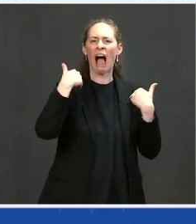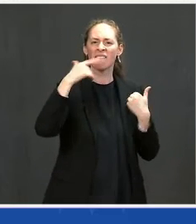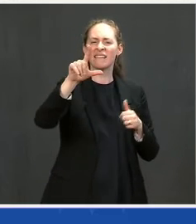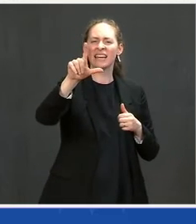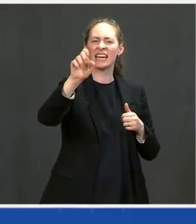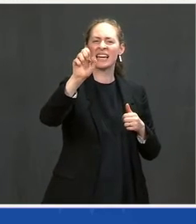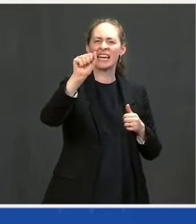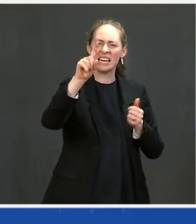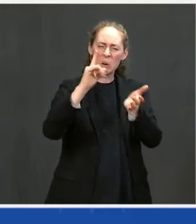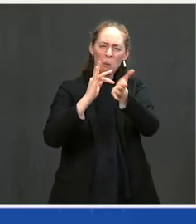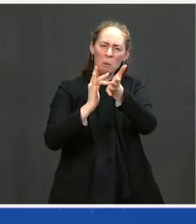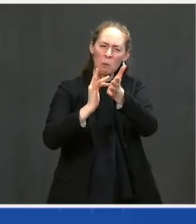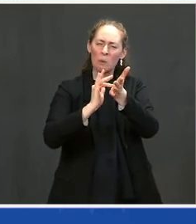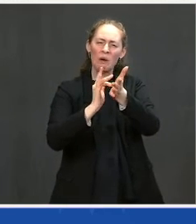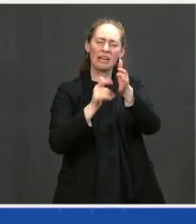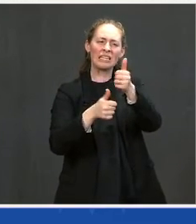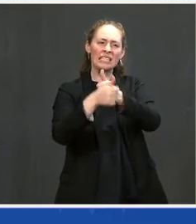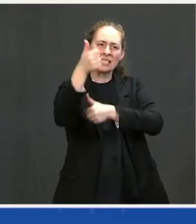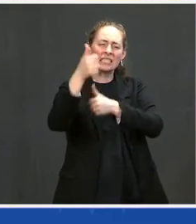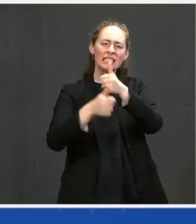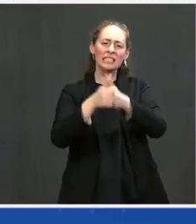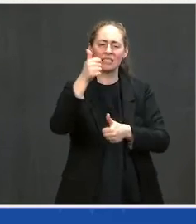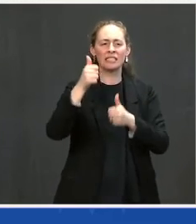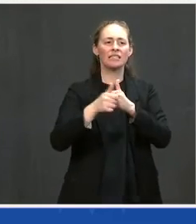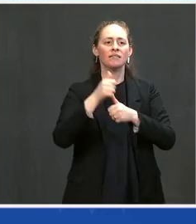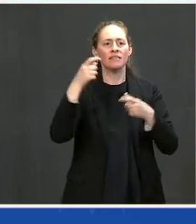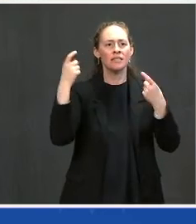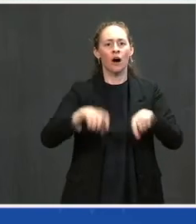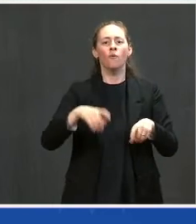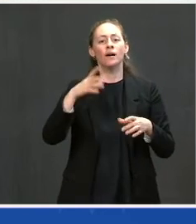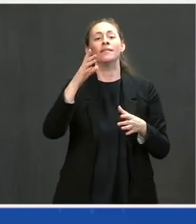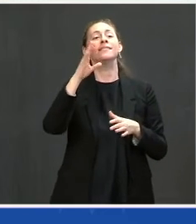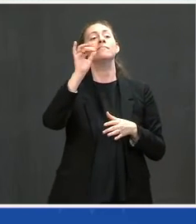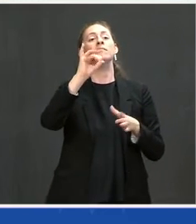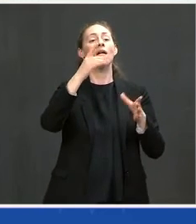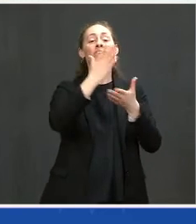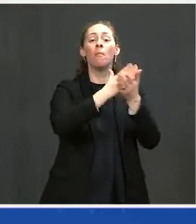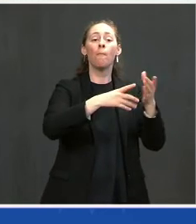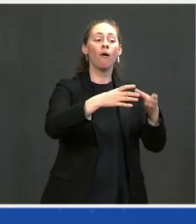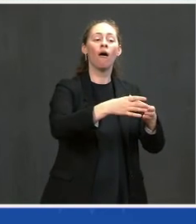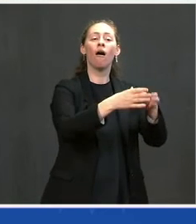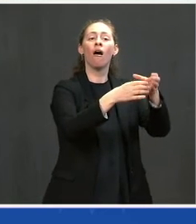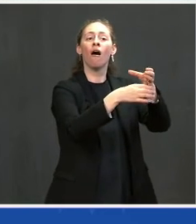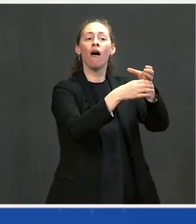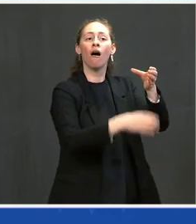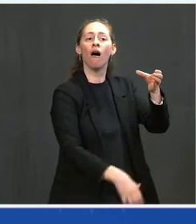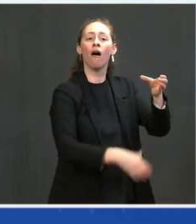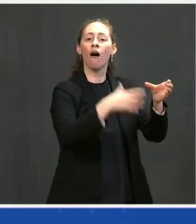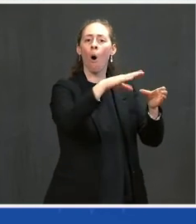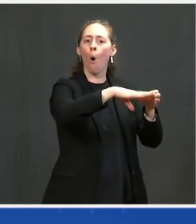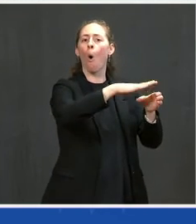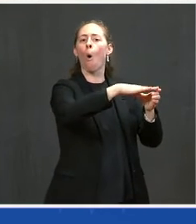over 100,000 wellheads that are not capped, leaking methane.